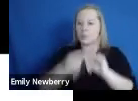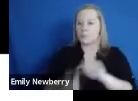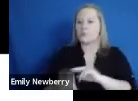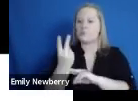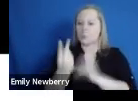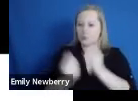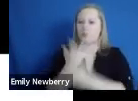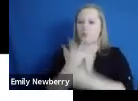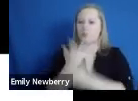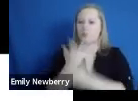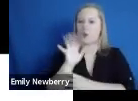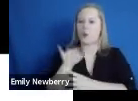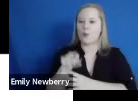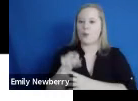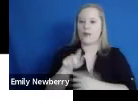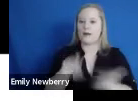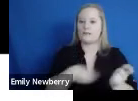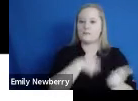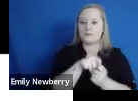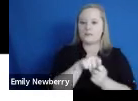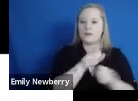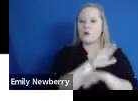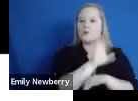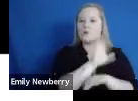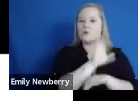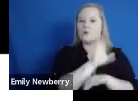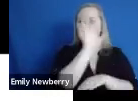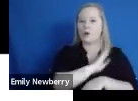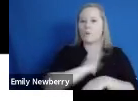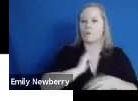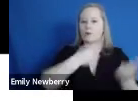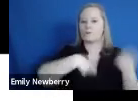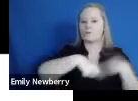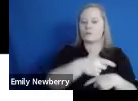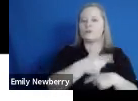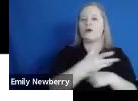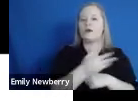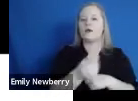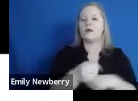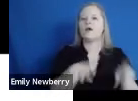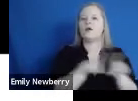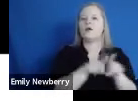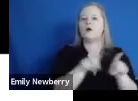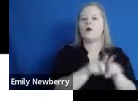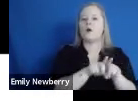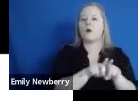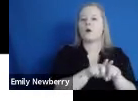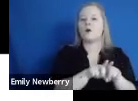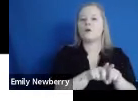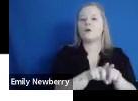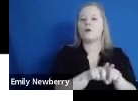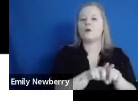lot of it goes to Chicago Board of Trade and also distribute to Lansing and Grain.